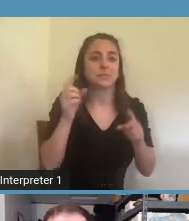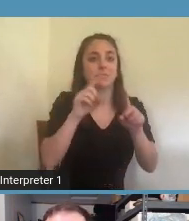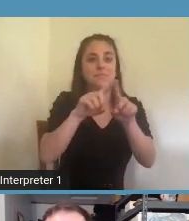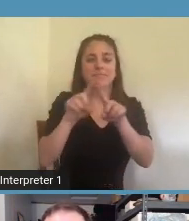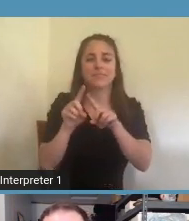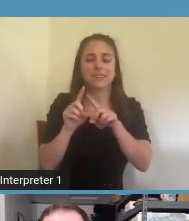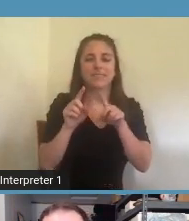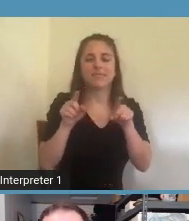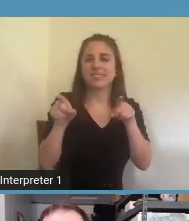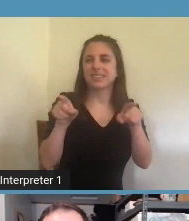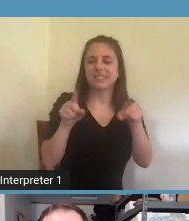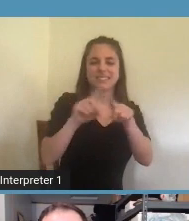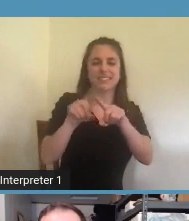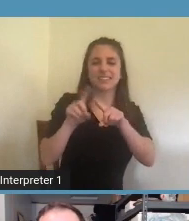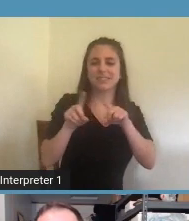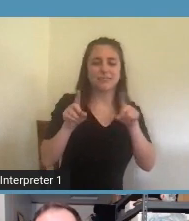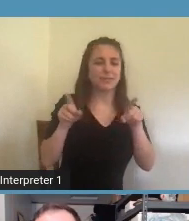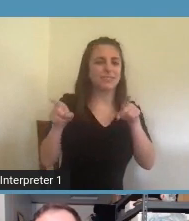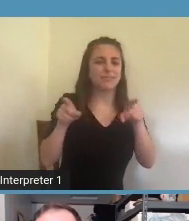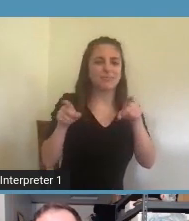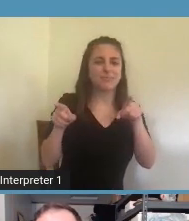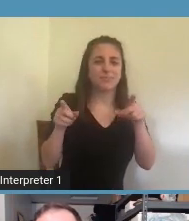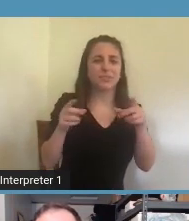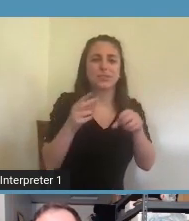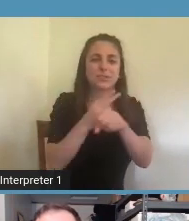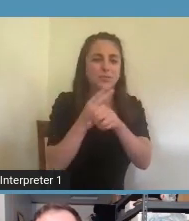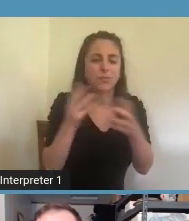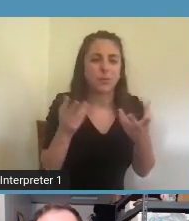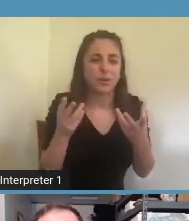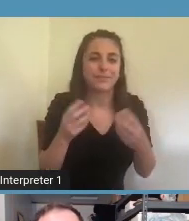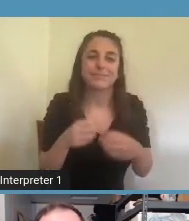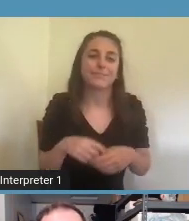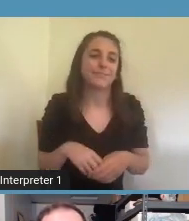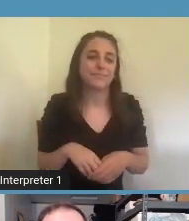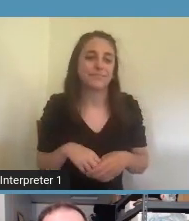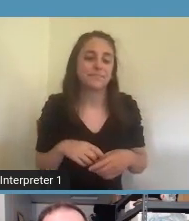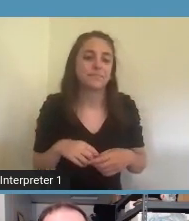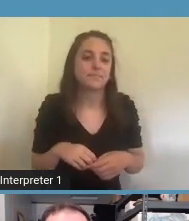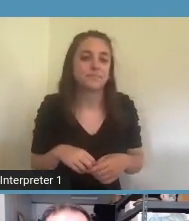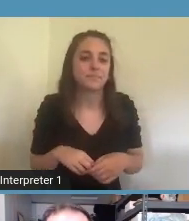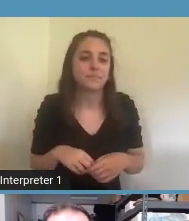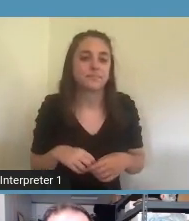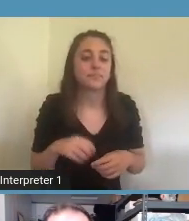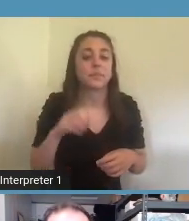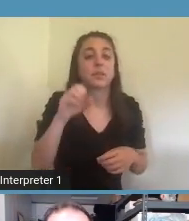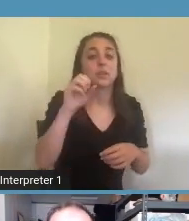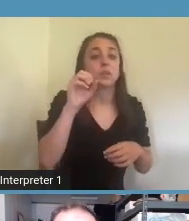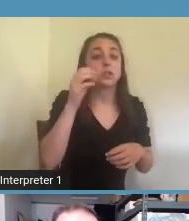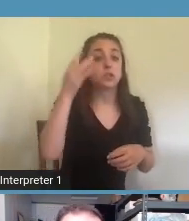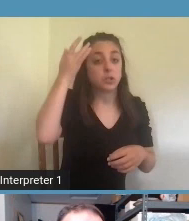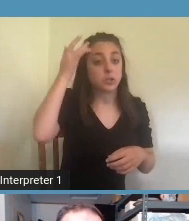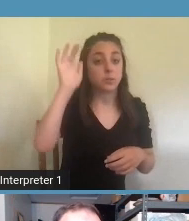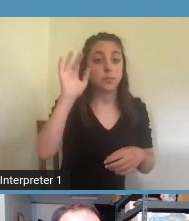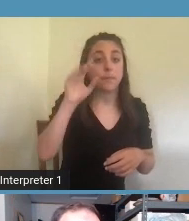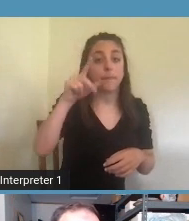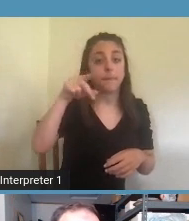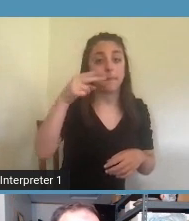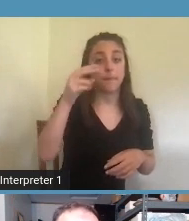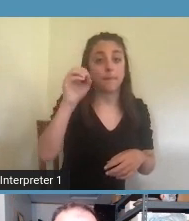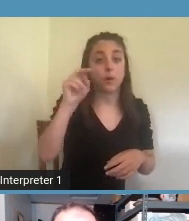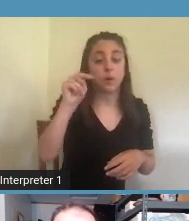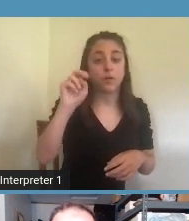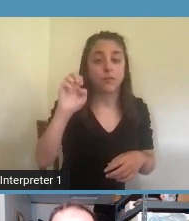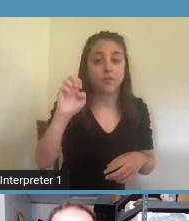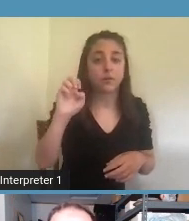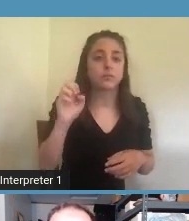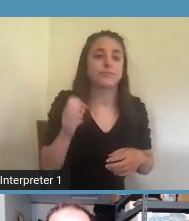So if you put a smartphone in a gimbal, this is one that we